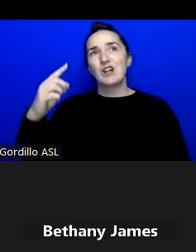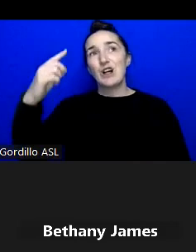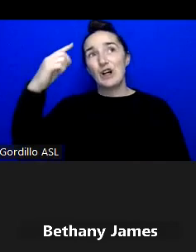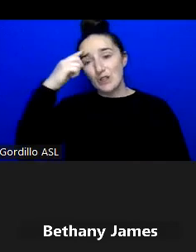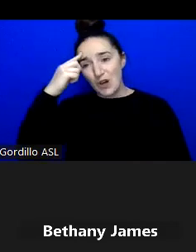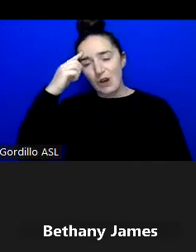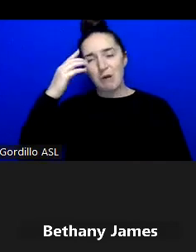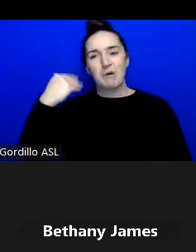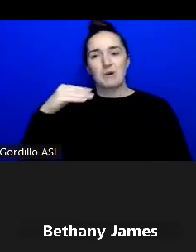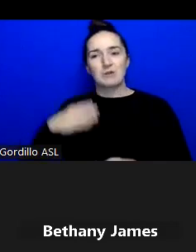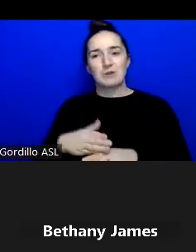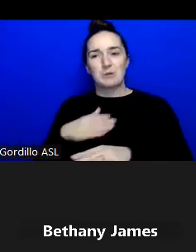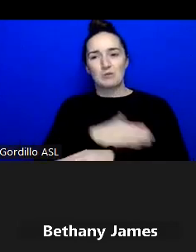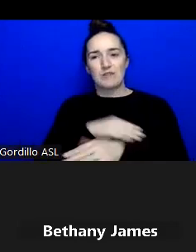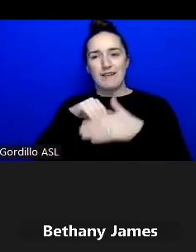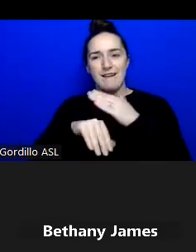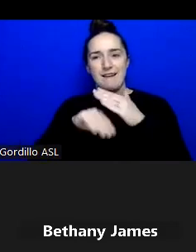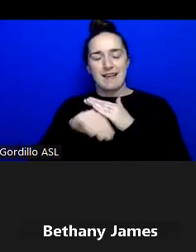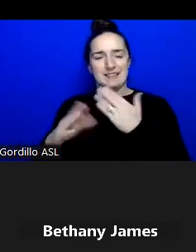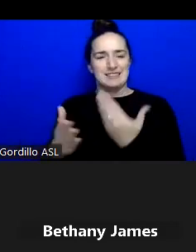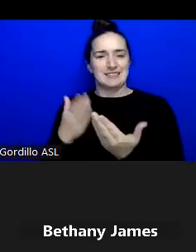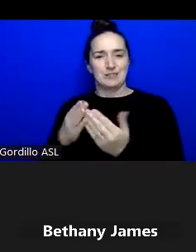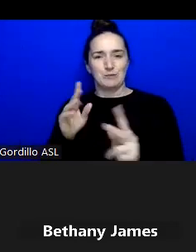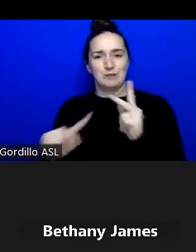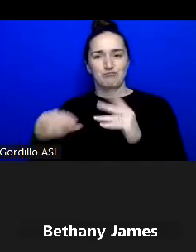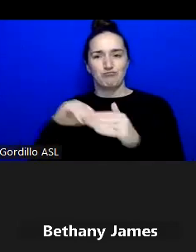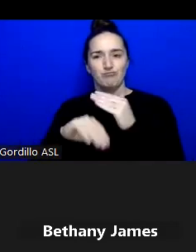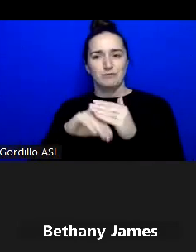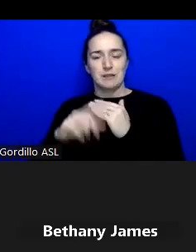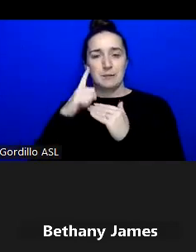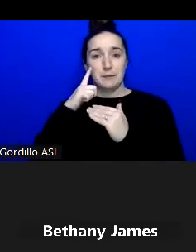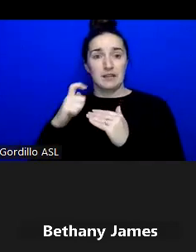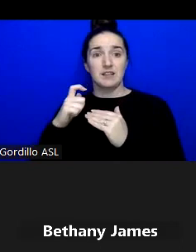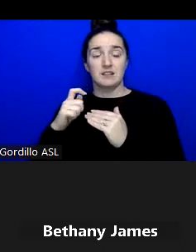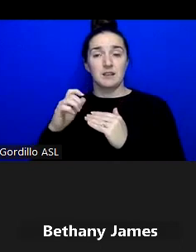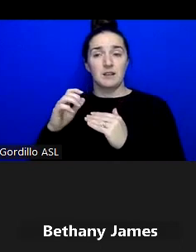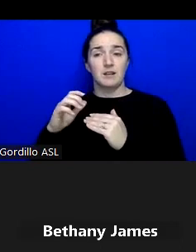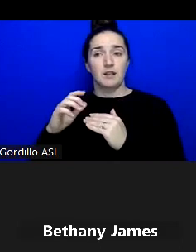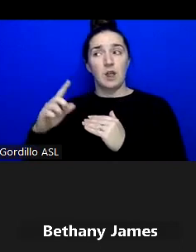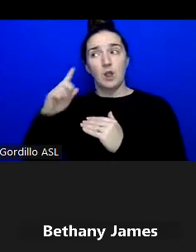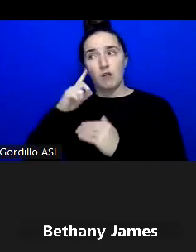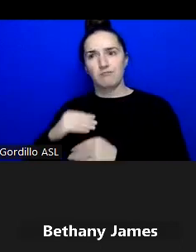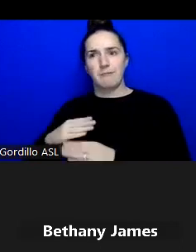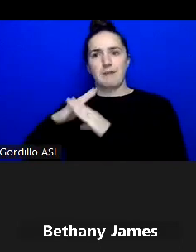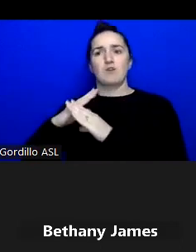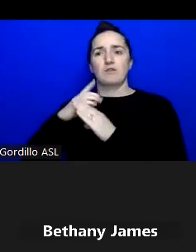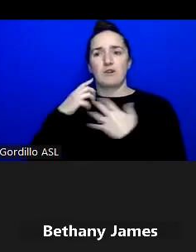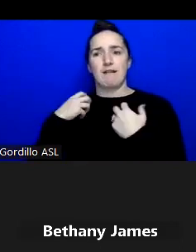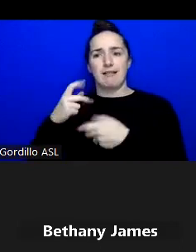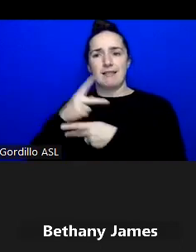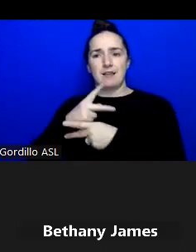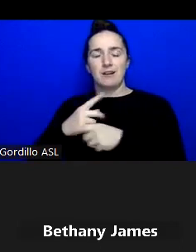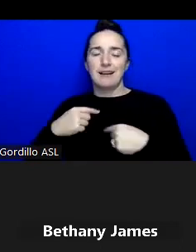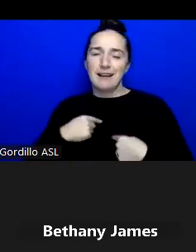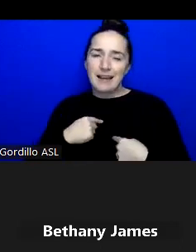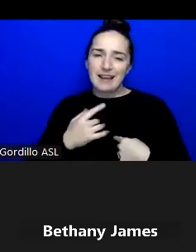because it was described as a barrier to healthcare. I find that frustrating personally because